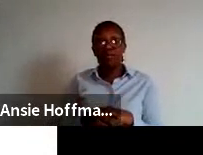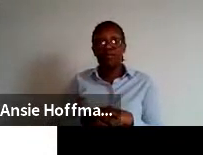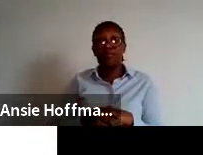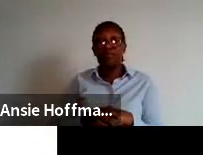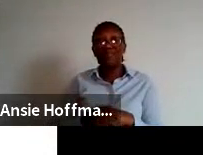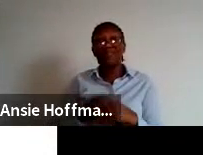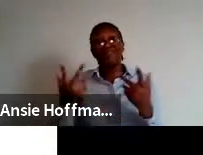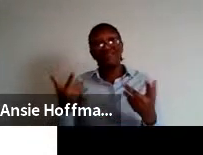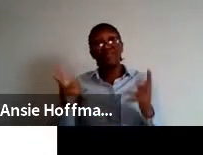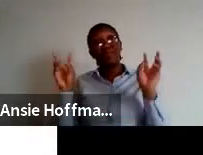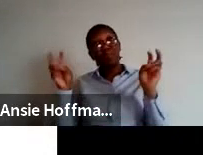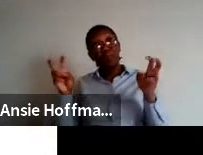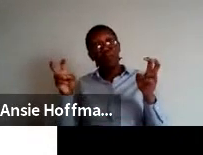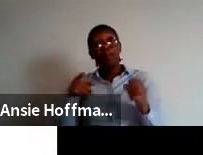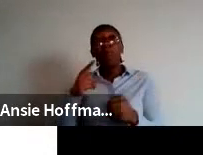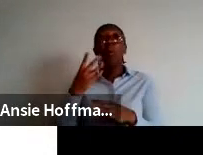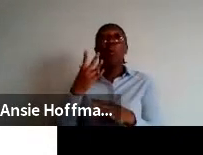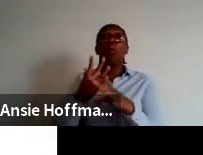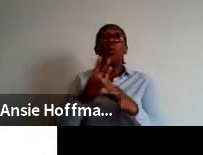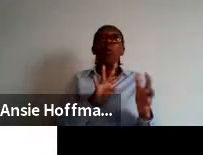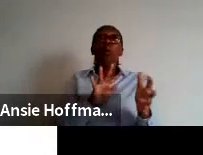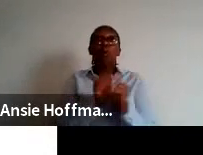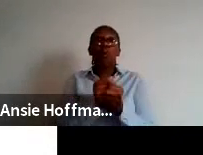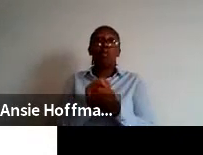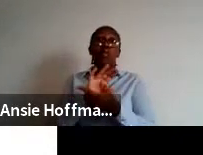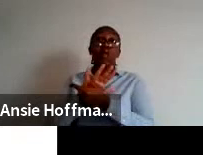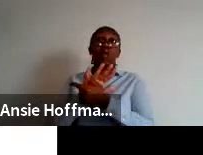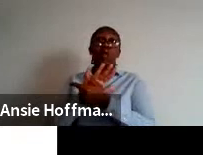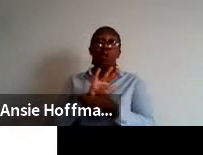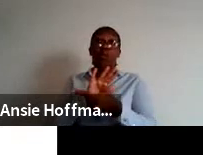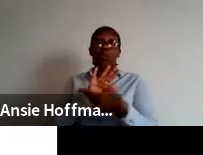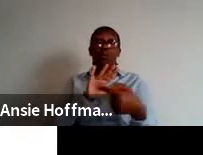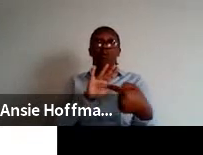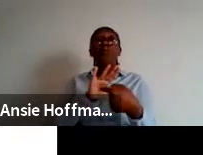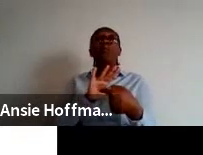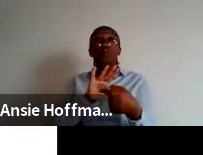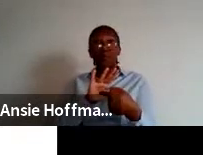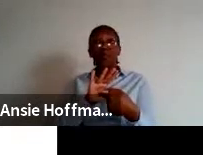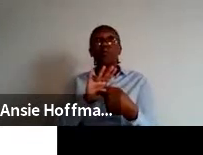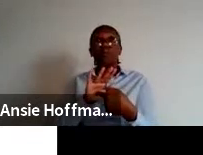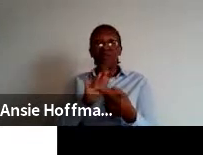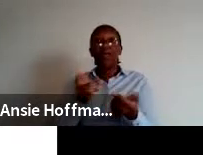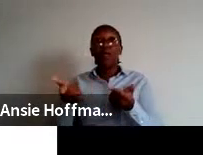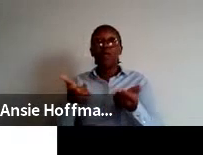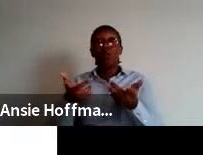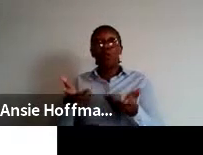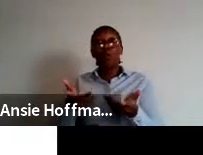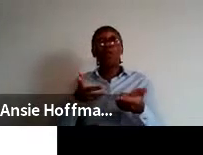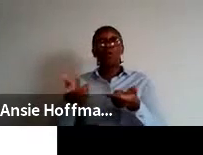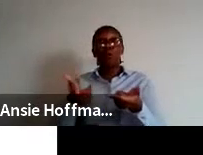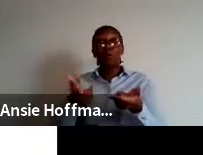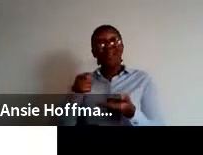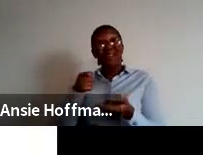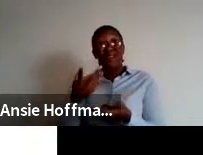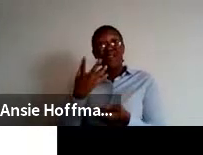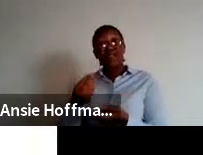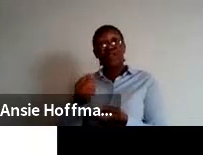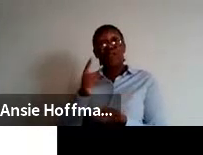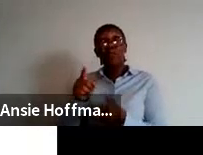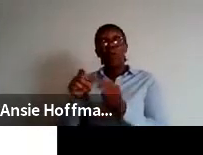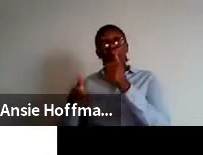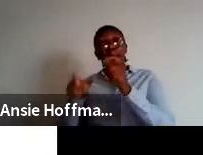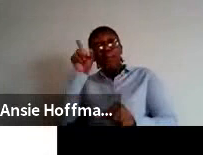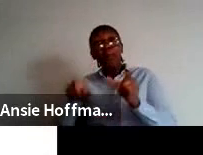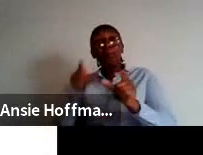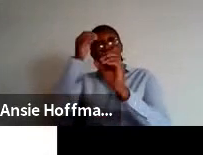law that defines what needs to be done and what should be done. And that is where the regulatory authorities are coming in to ensure that